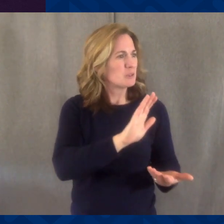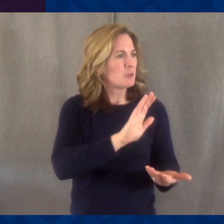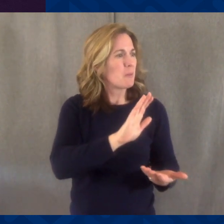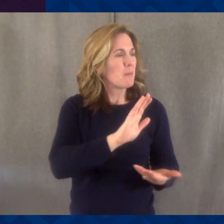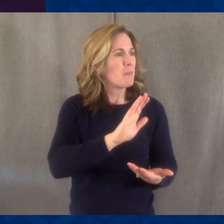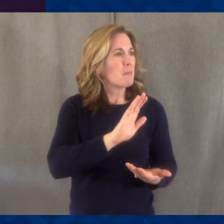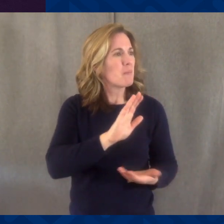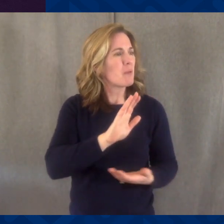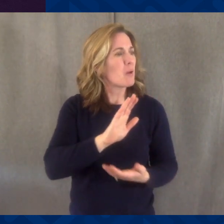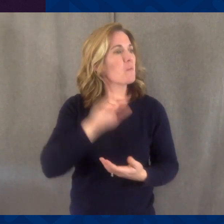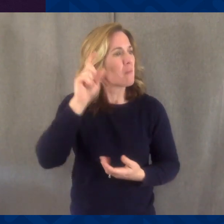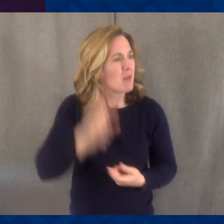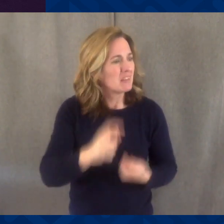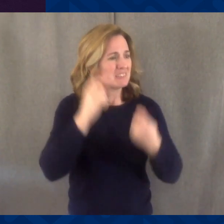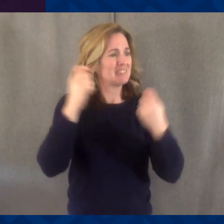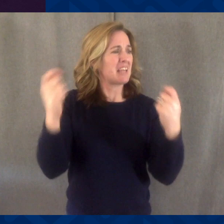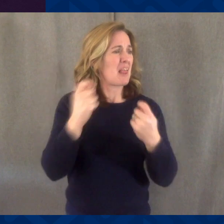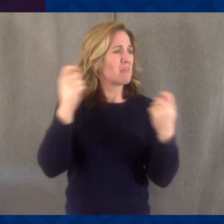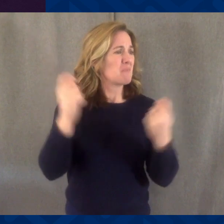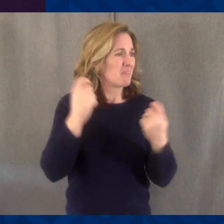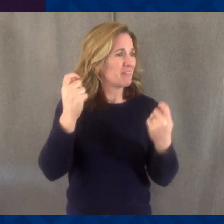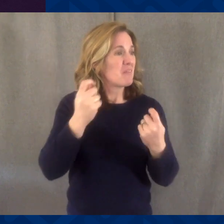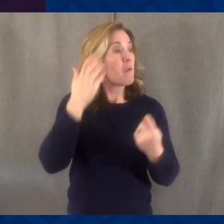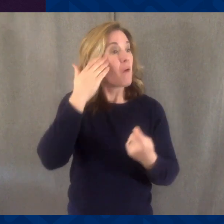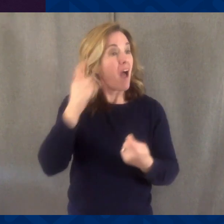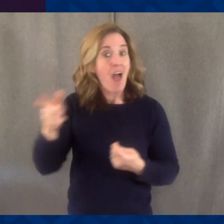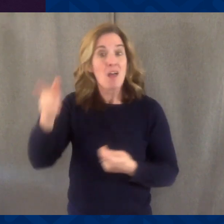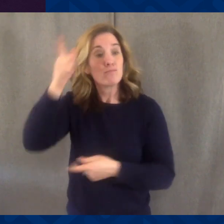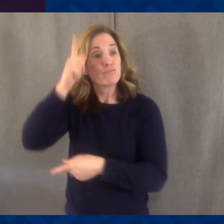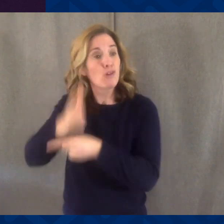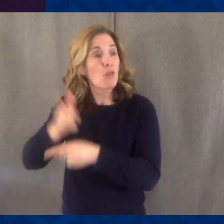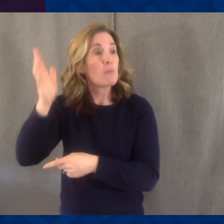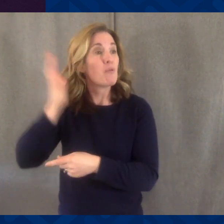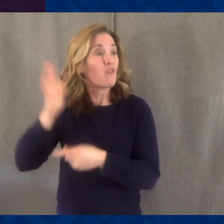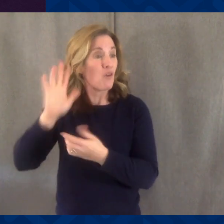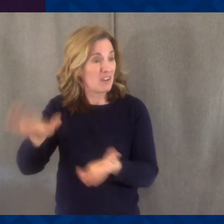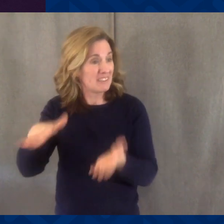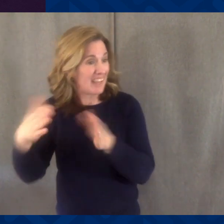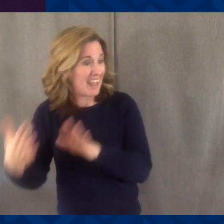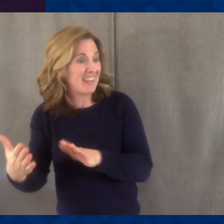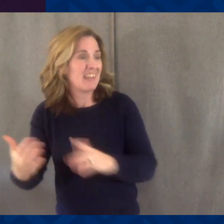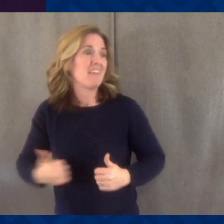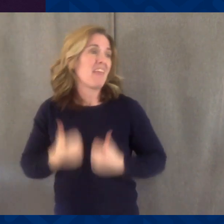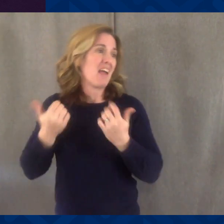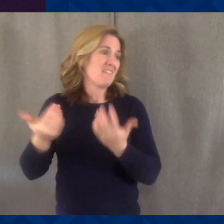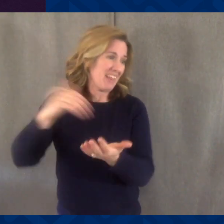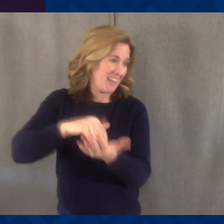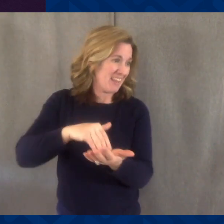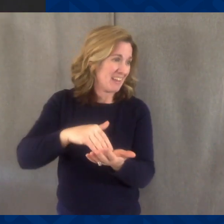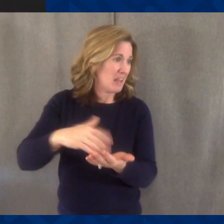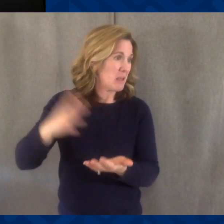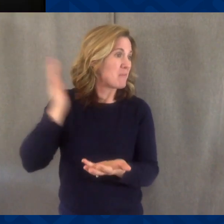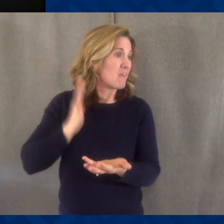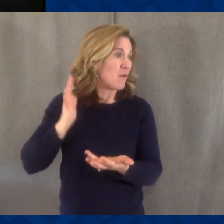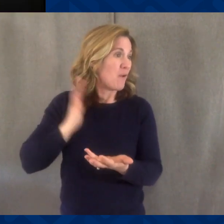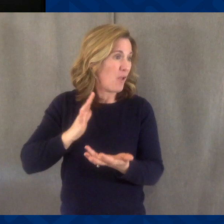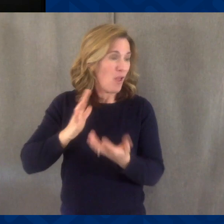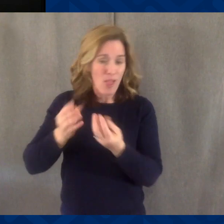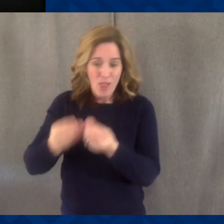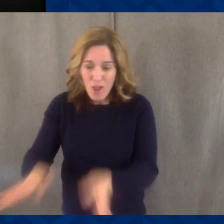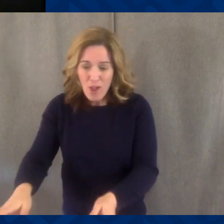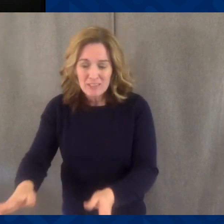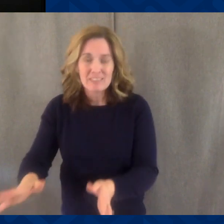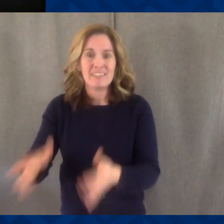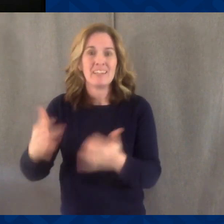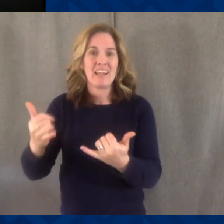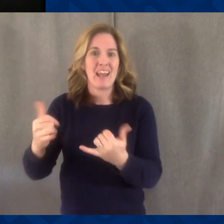glad because this brother of yours was dead and is alive again. He was lost and is found. He was